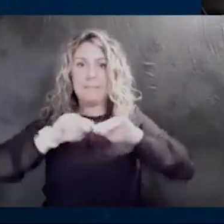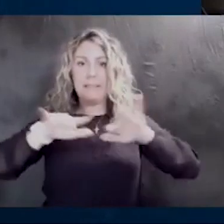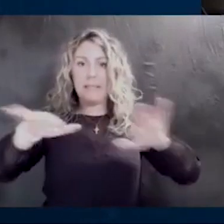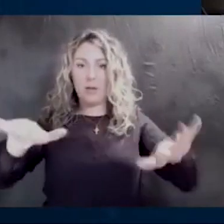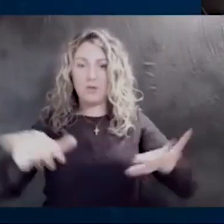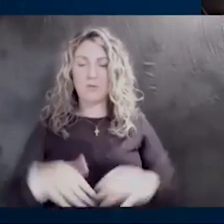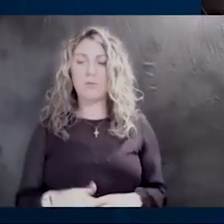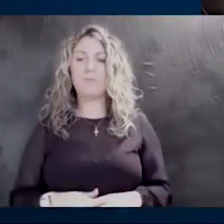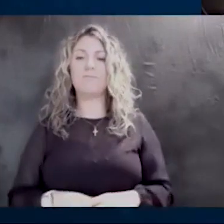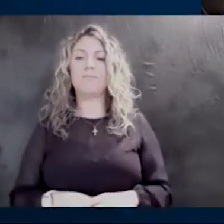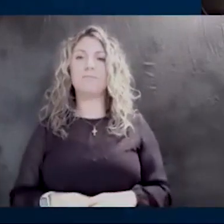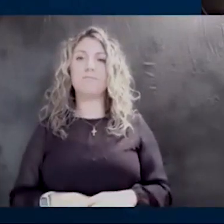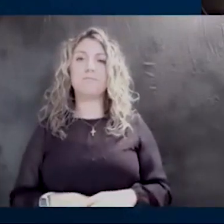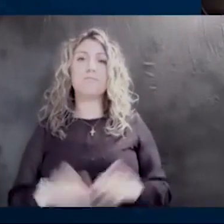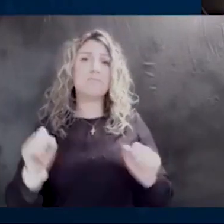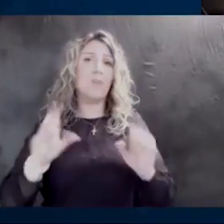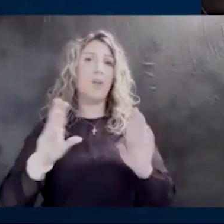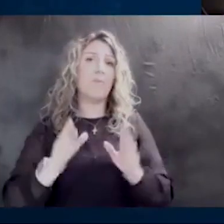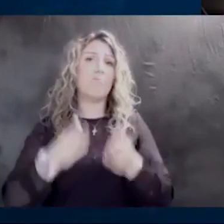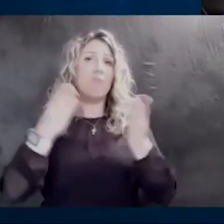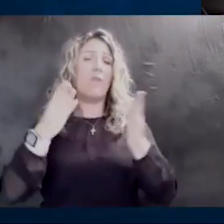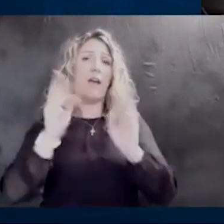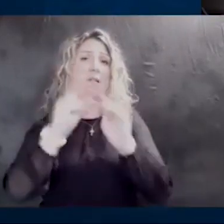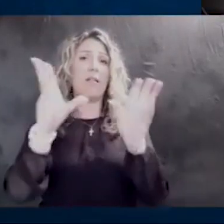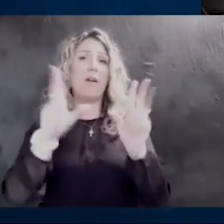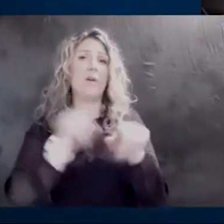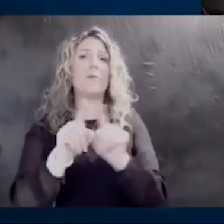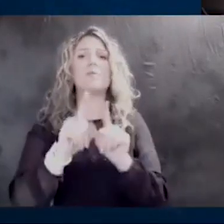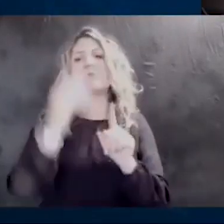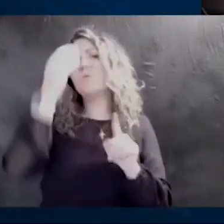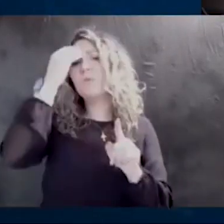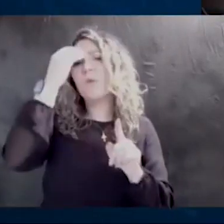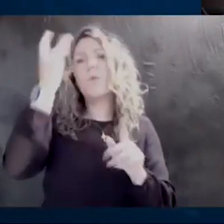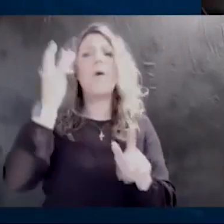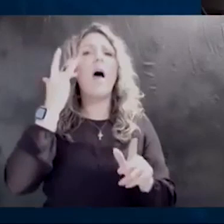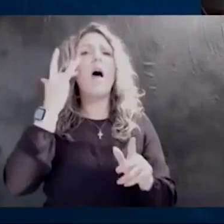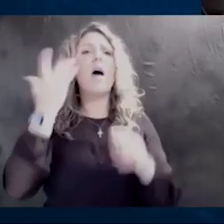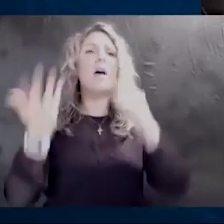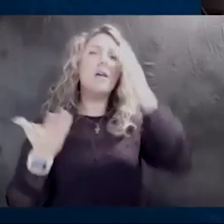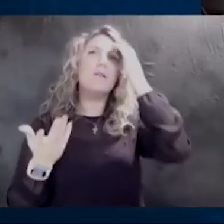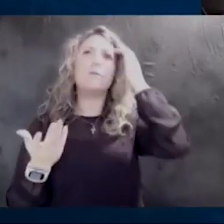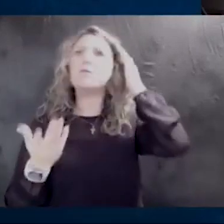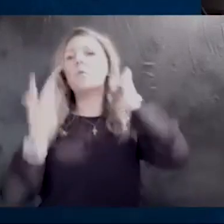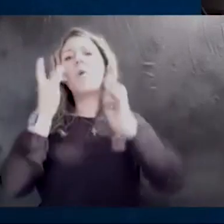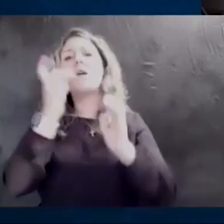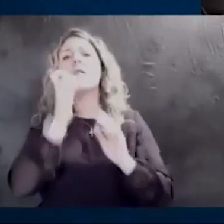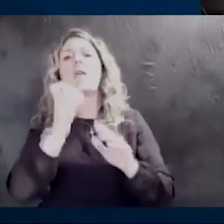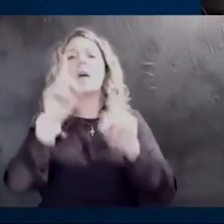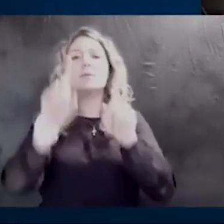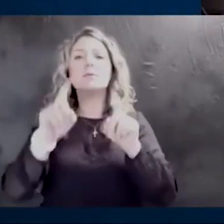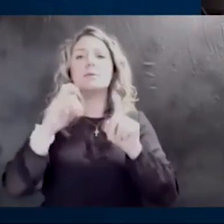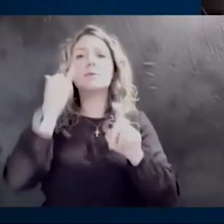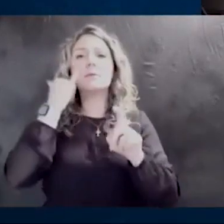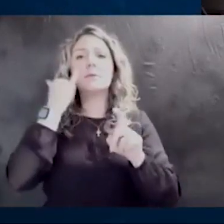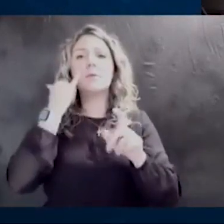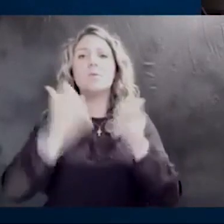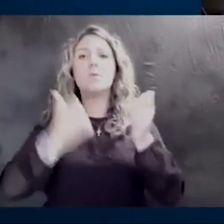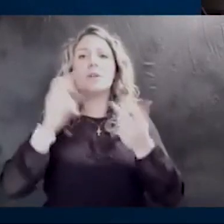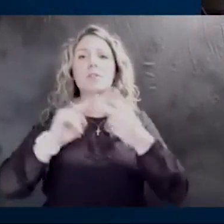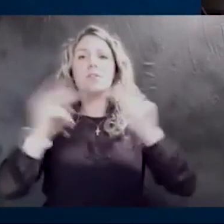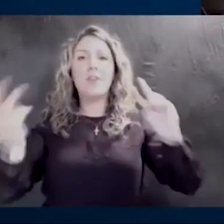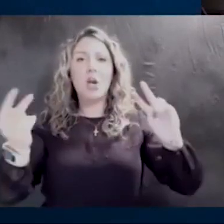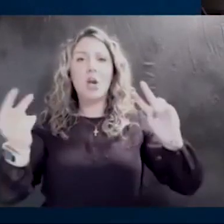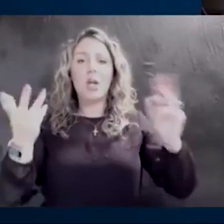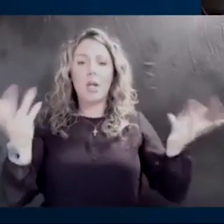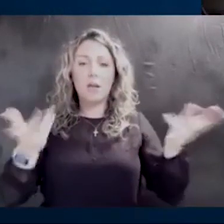provide some clarity? And she also wants to know, why aren't we testing to find out if it is the Delta variant? Yeah, so I'm going to